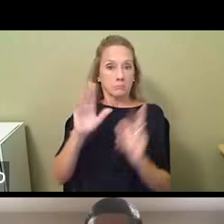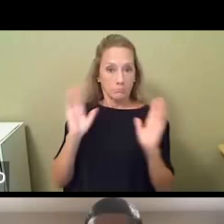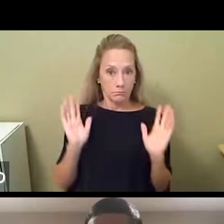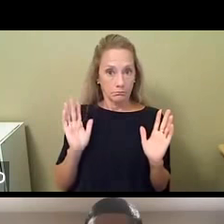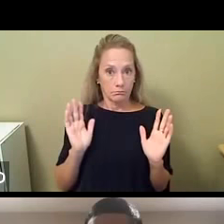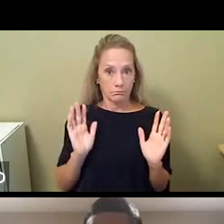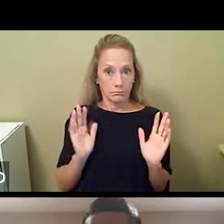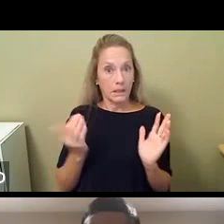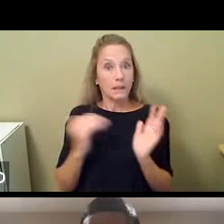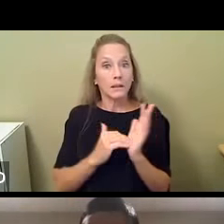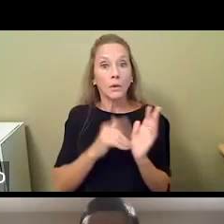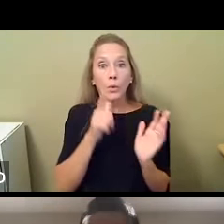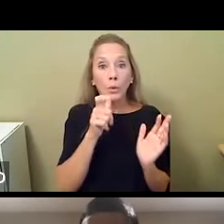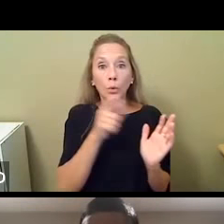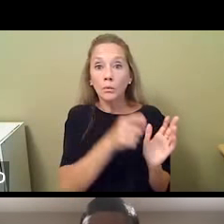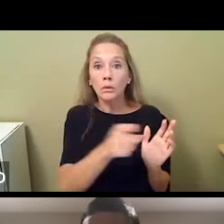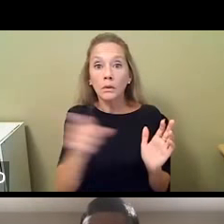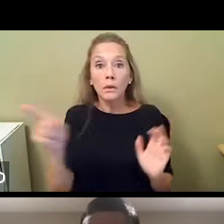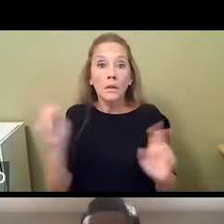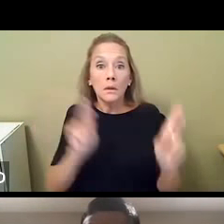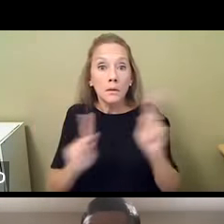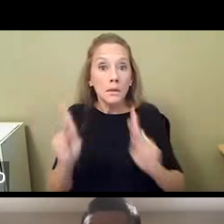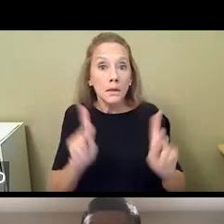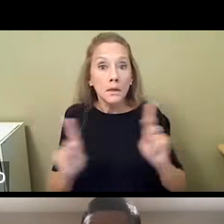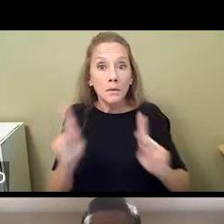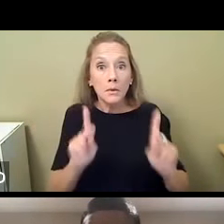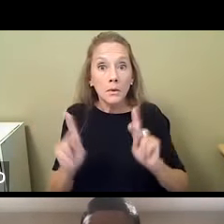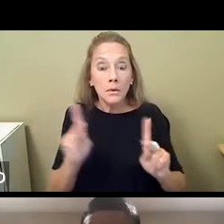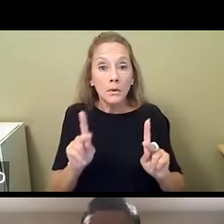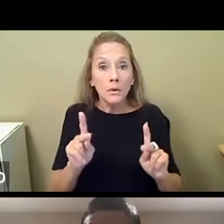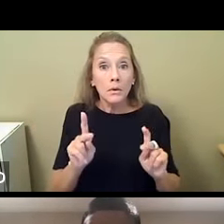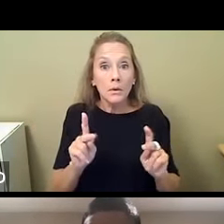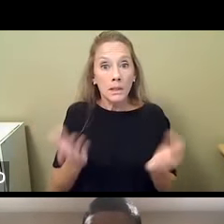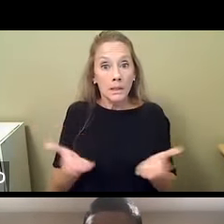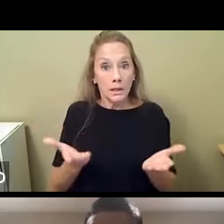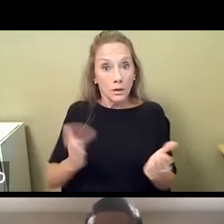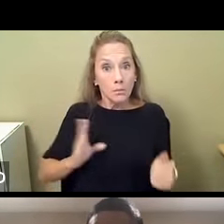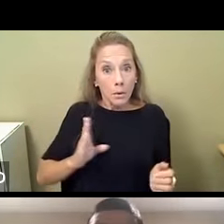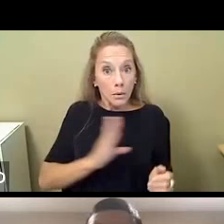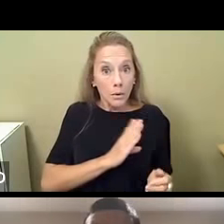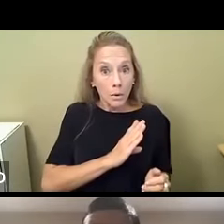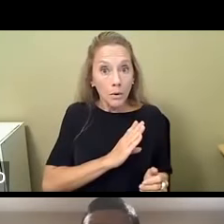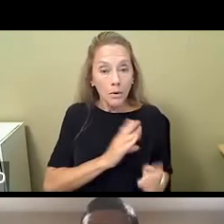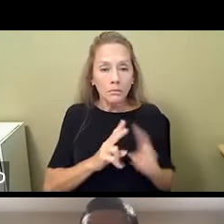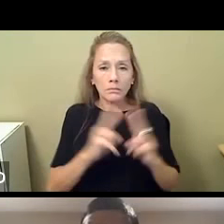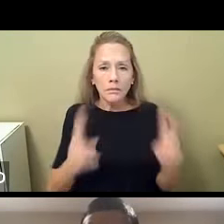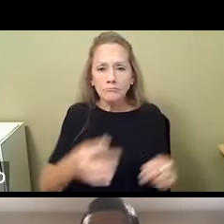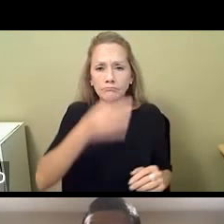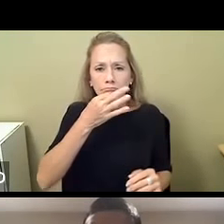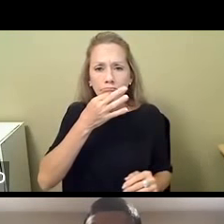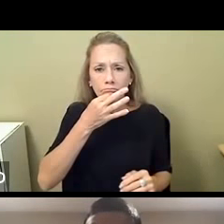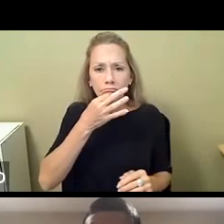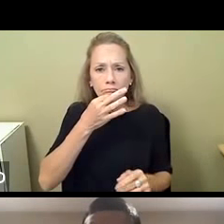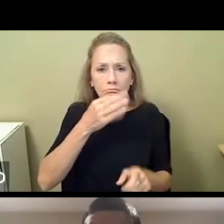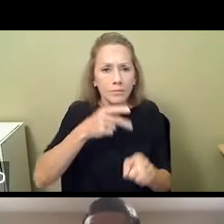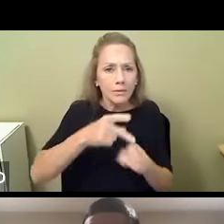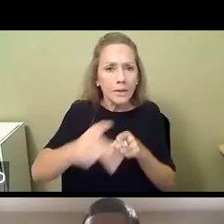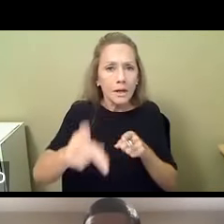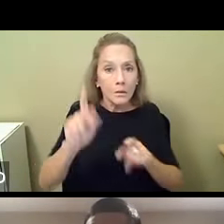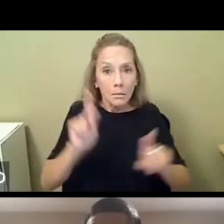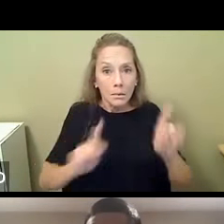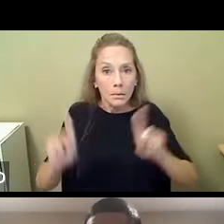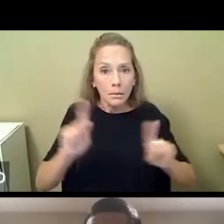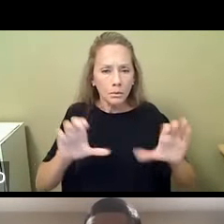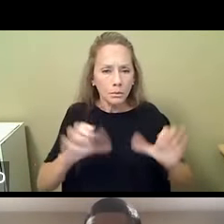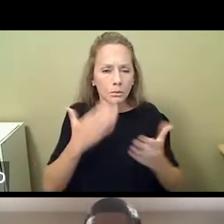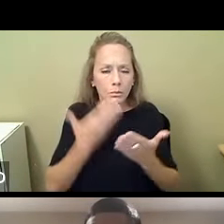Again, to anyone out there, the people on this board are competent professionals that do a